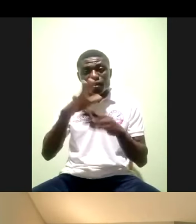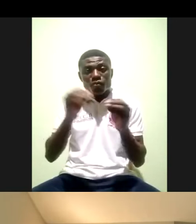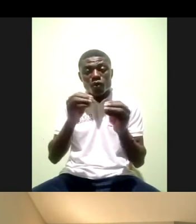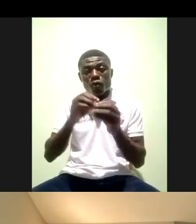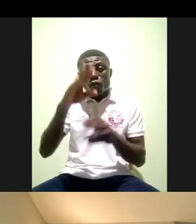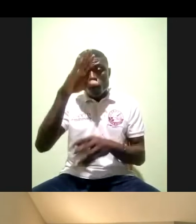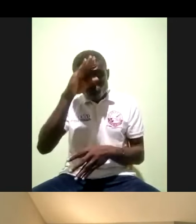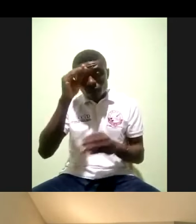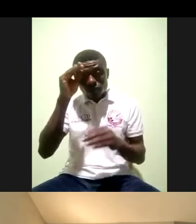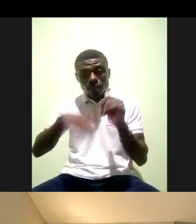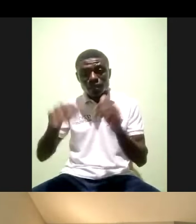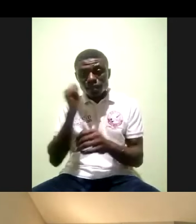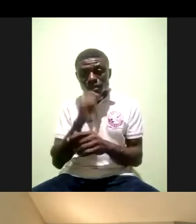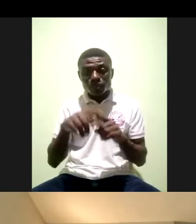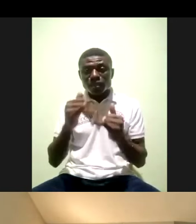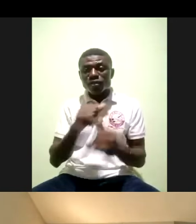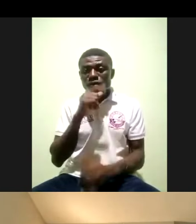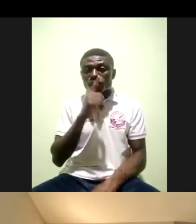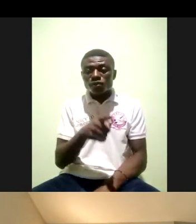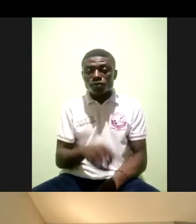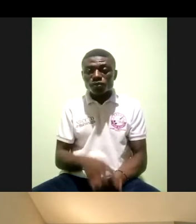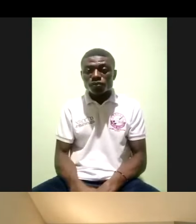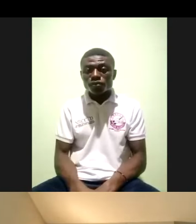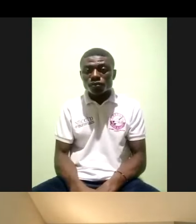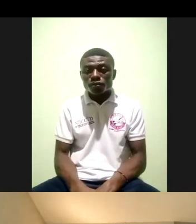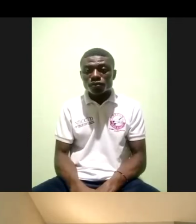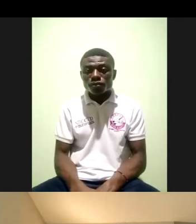tricky situation. Oh, let me go back.